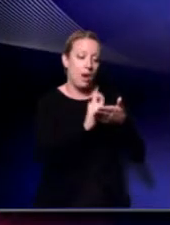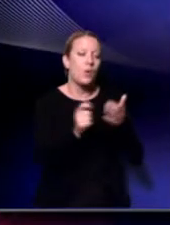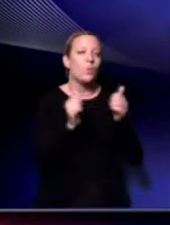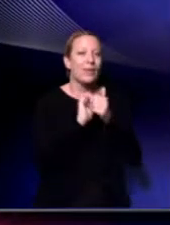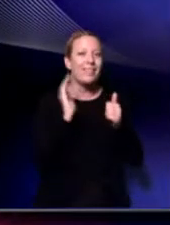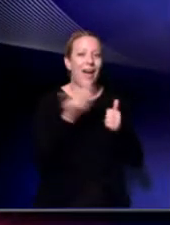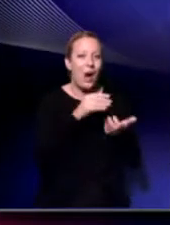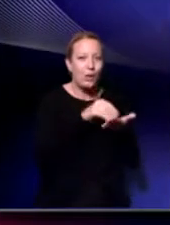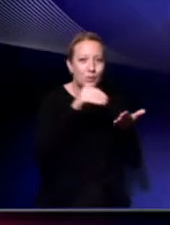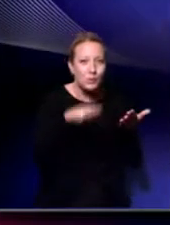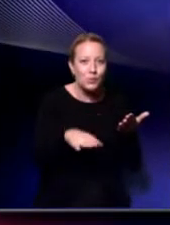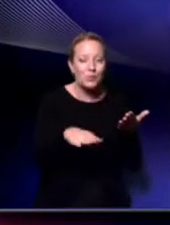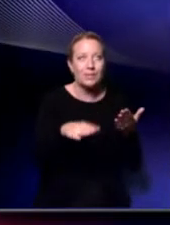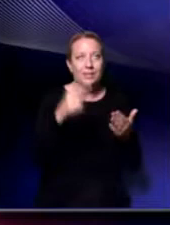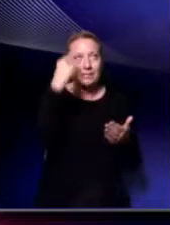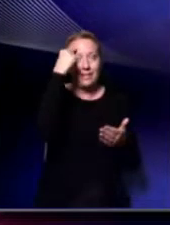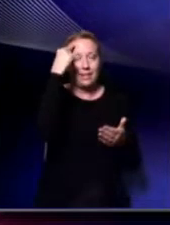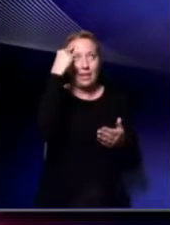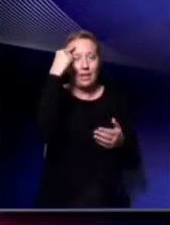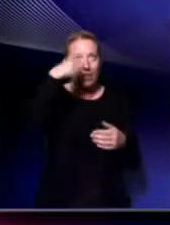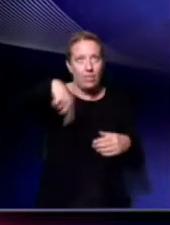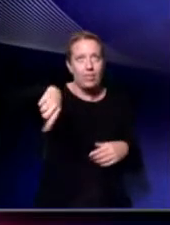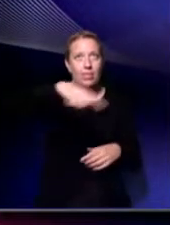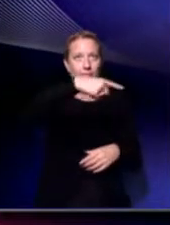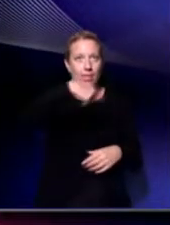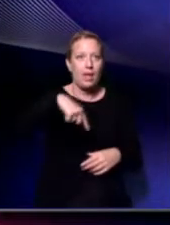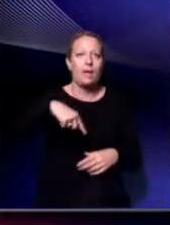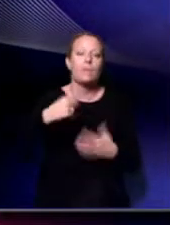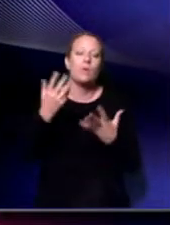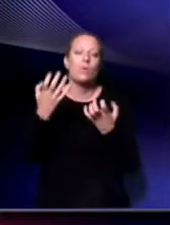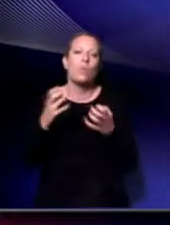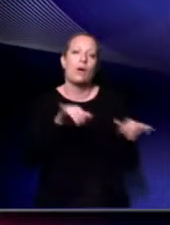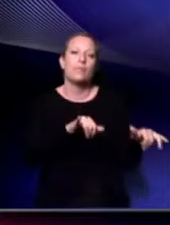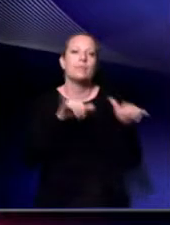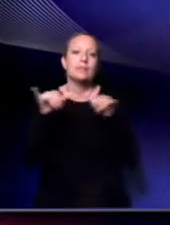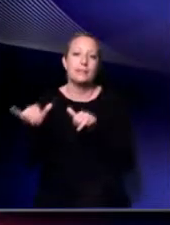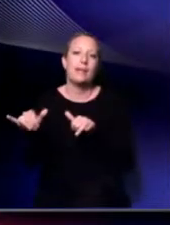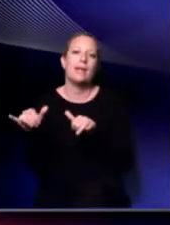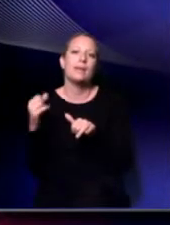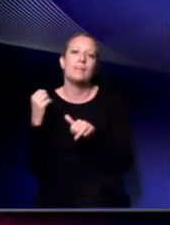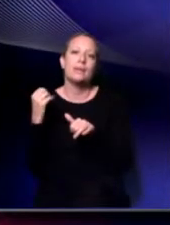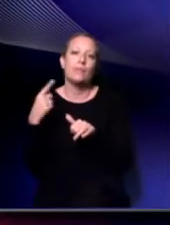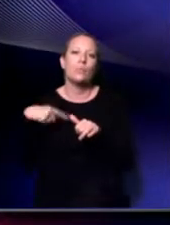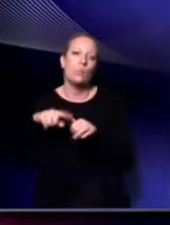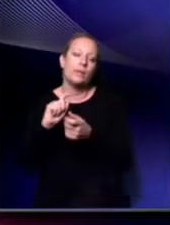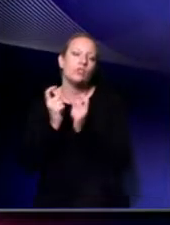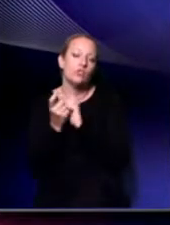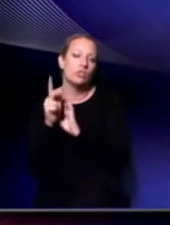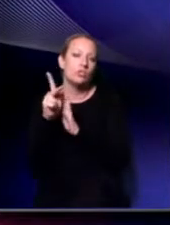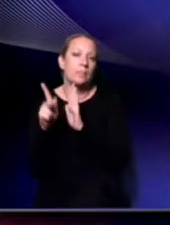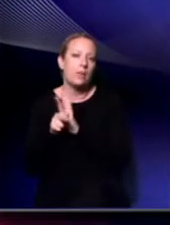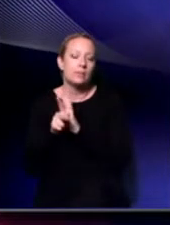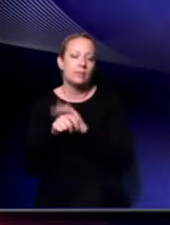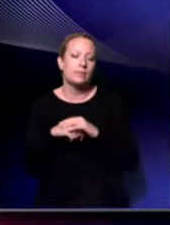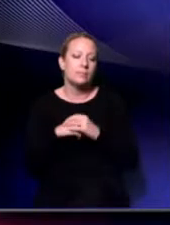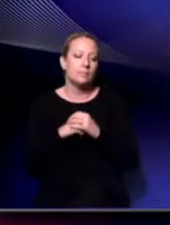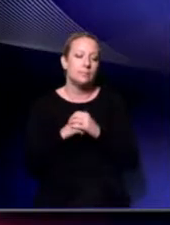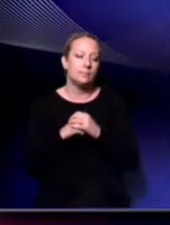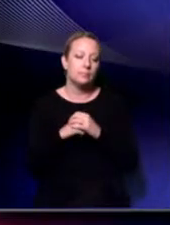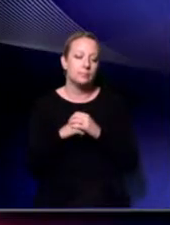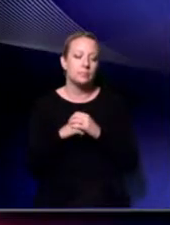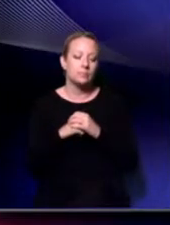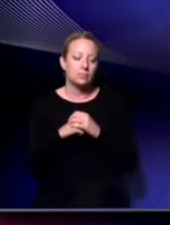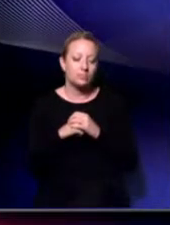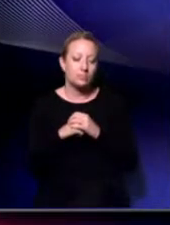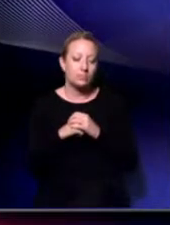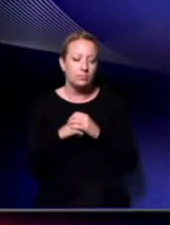mind. We want to make sure that we do the same with these changes. You know, there are probably